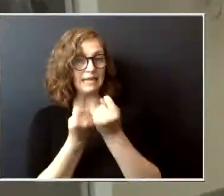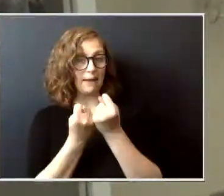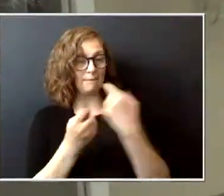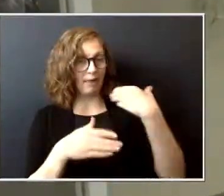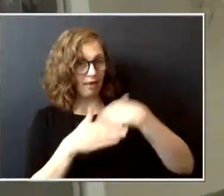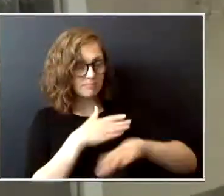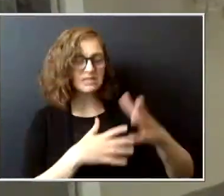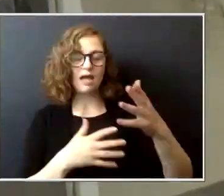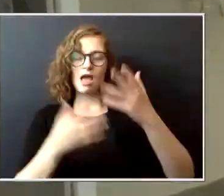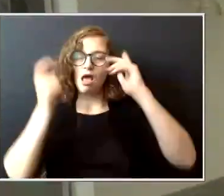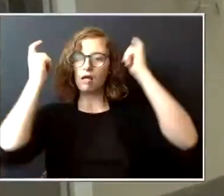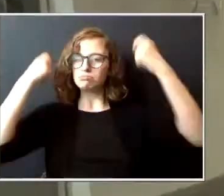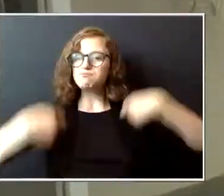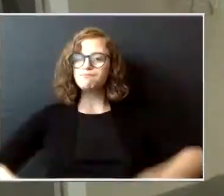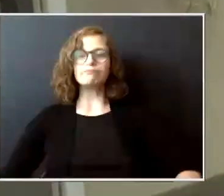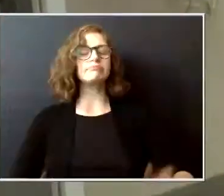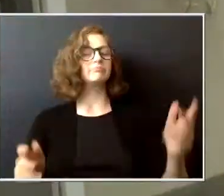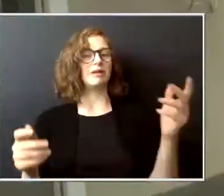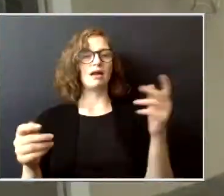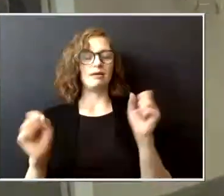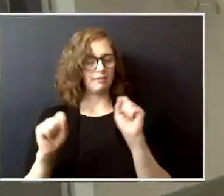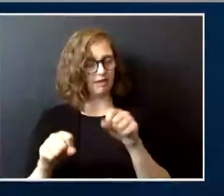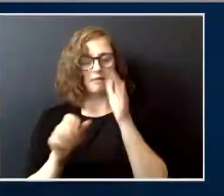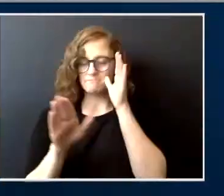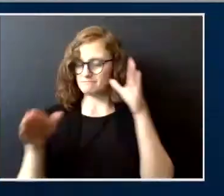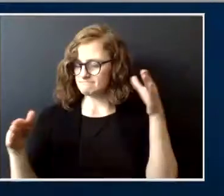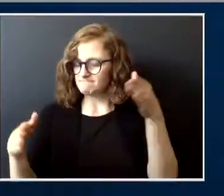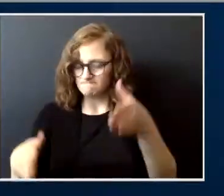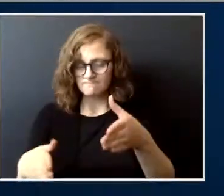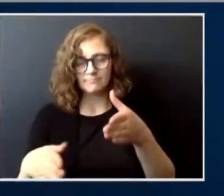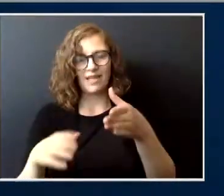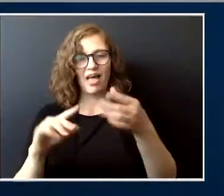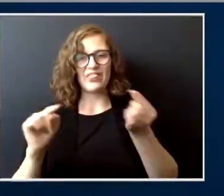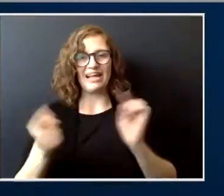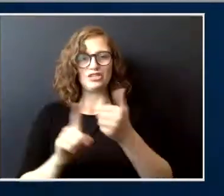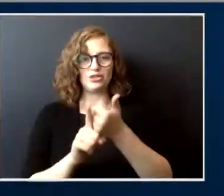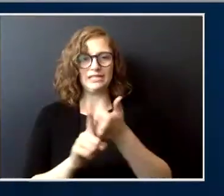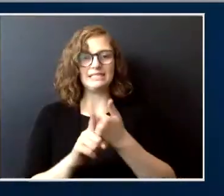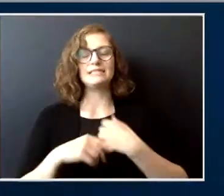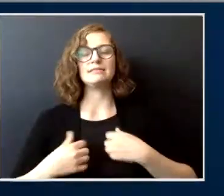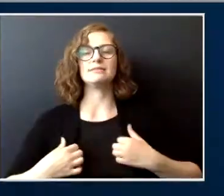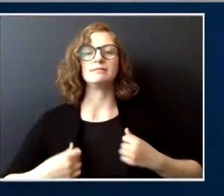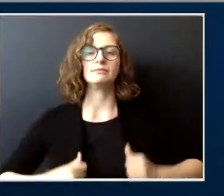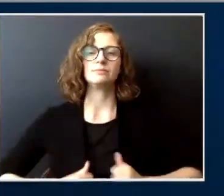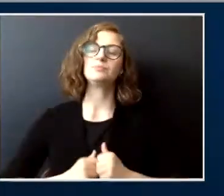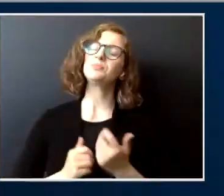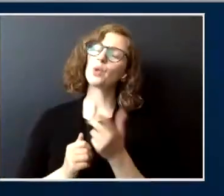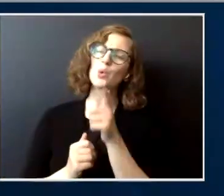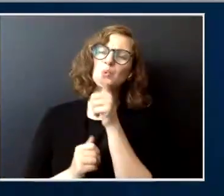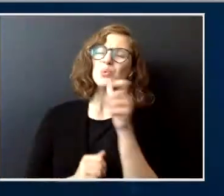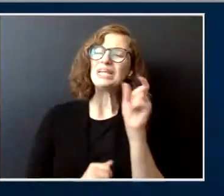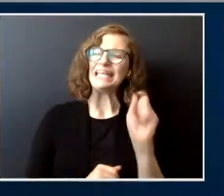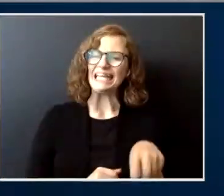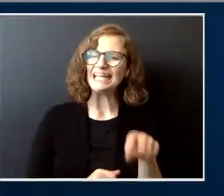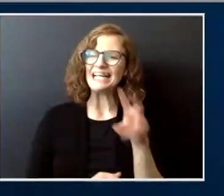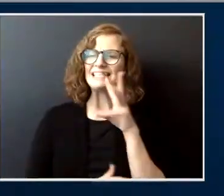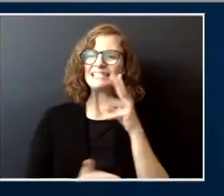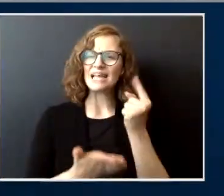focus on the patient's wounds. So which of the patients need hydrotherapy? How do you determine who gets it, who doesn't